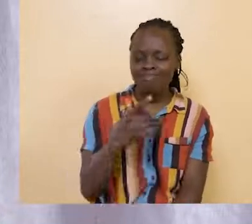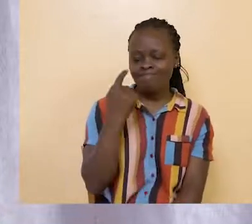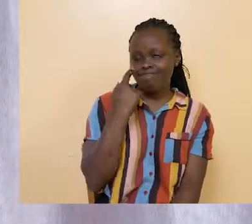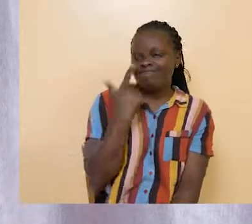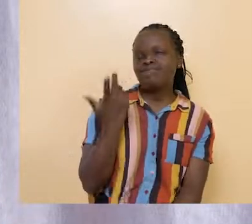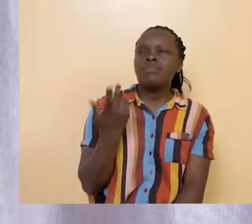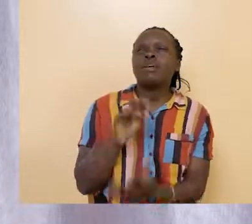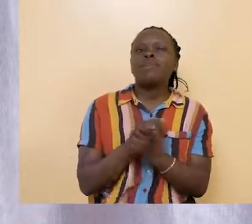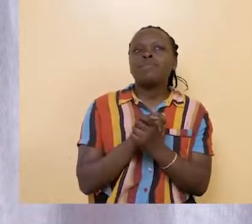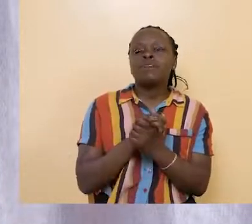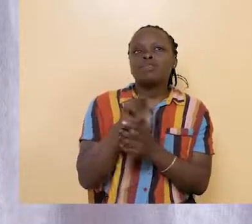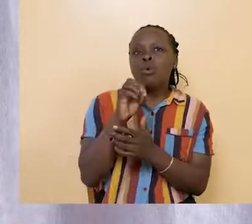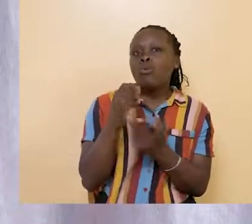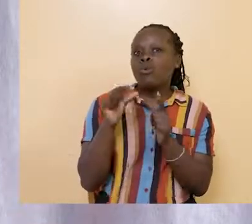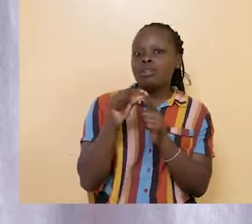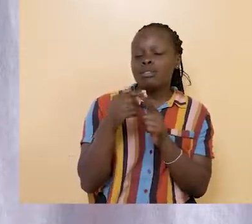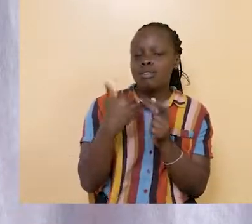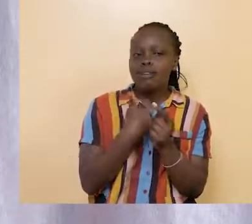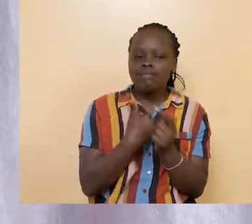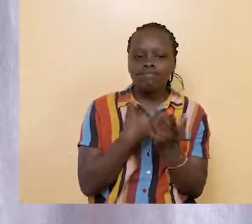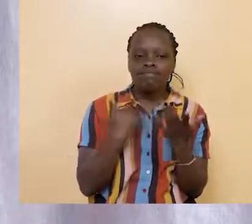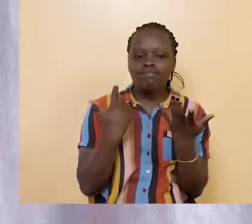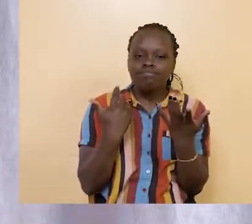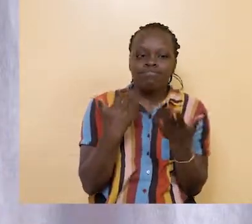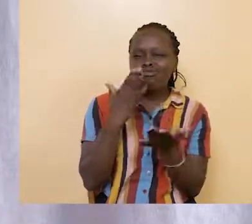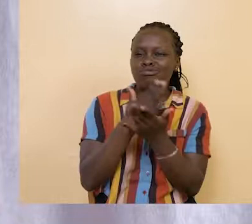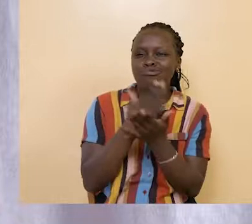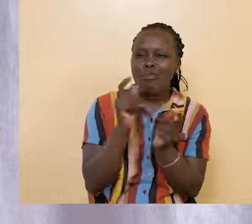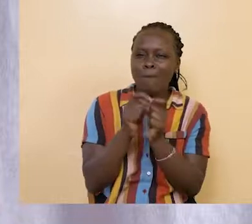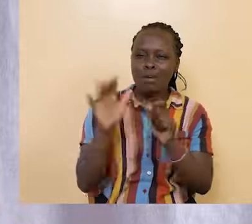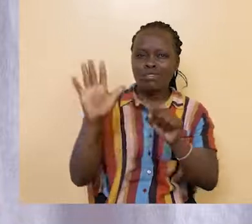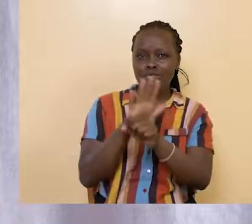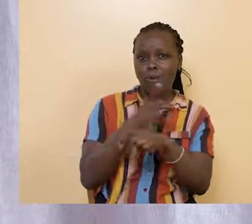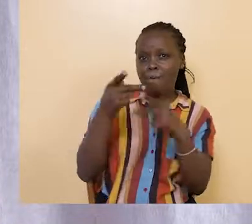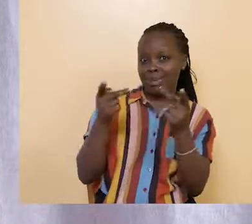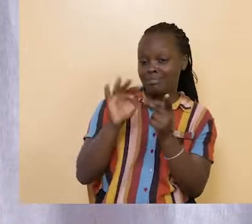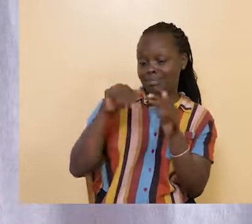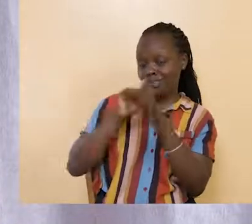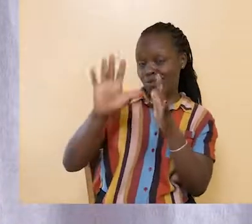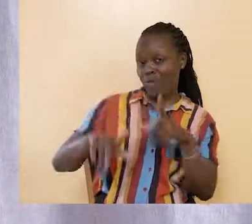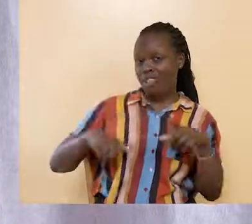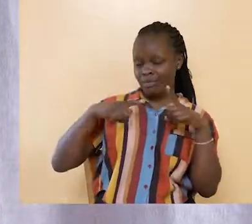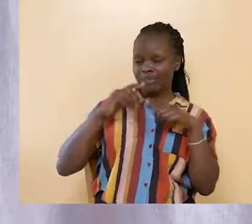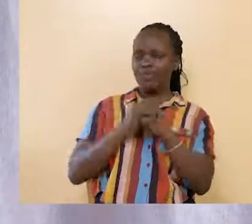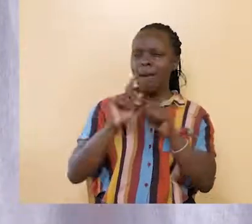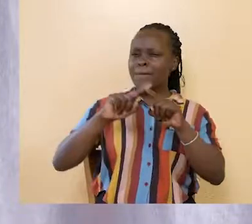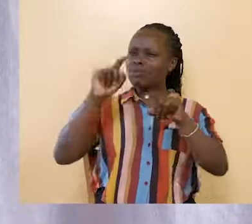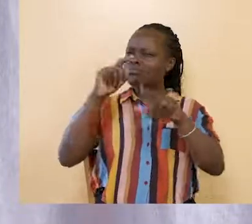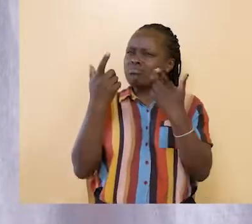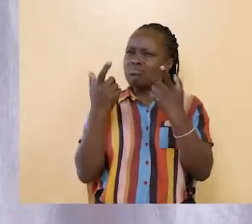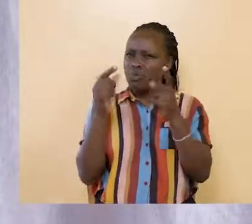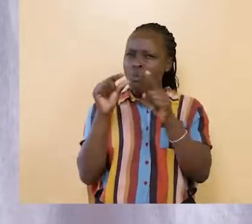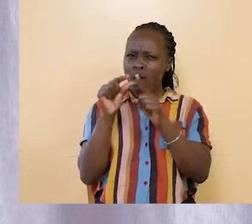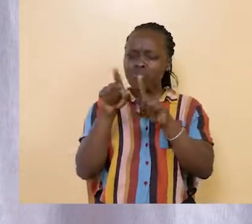and tried your hardest. And so words have a really painful place in your life. But words also have